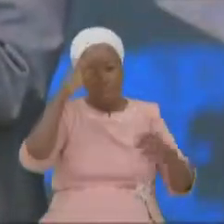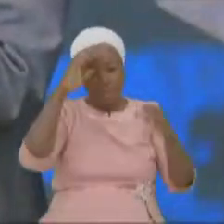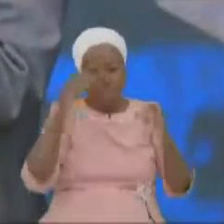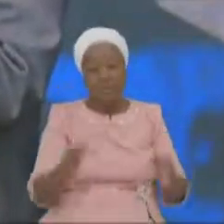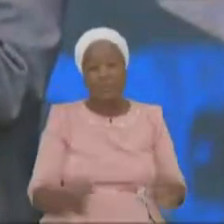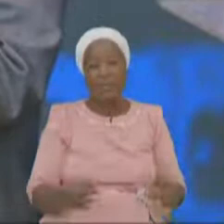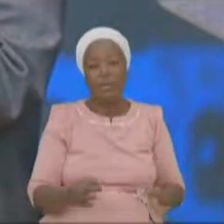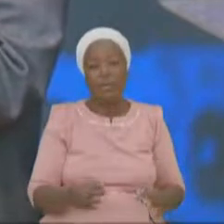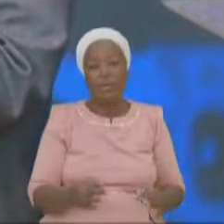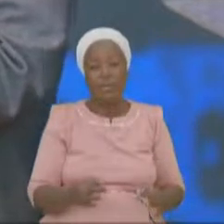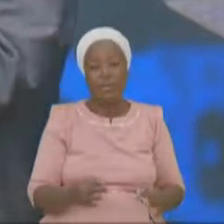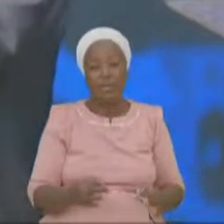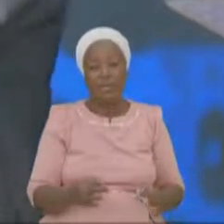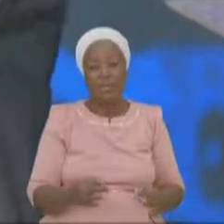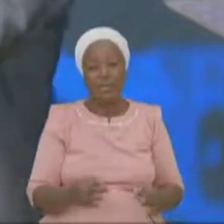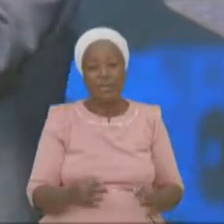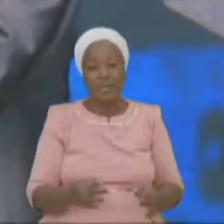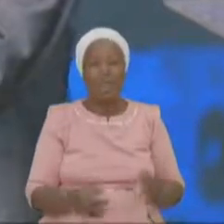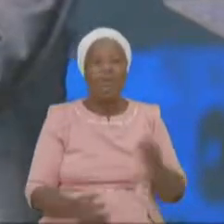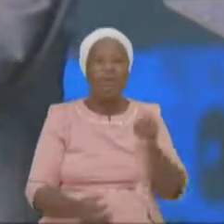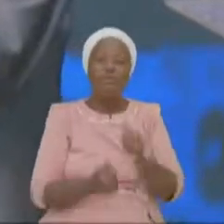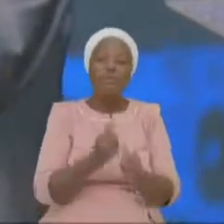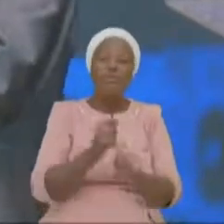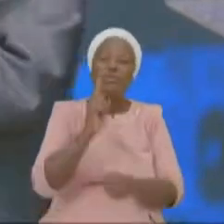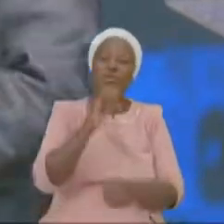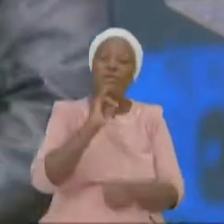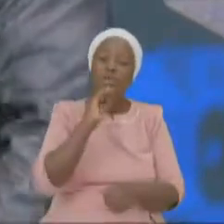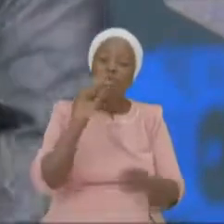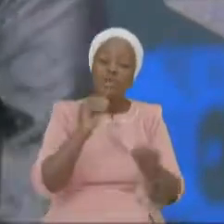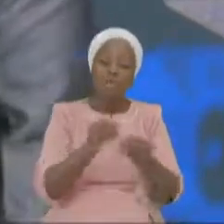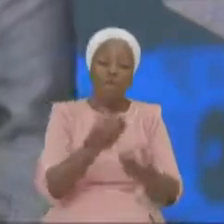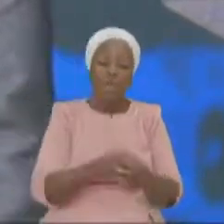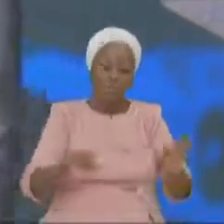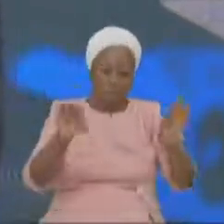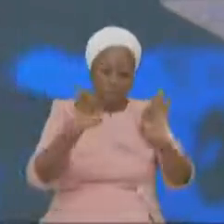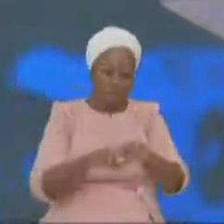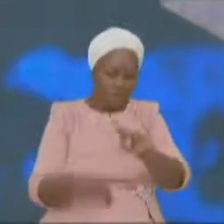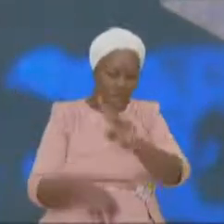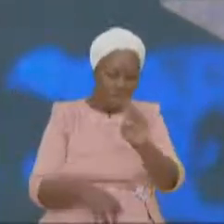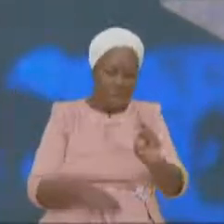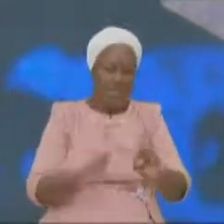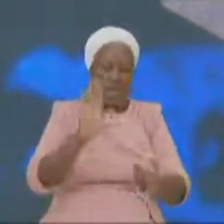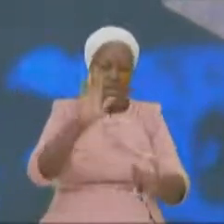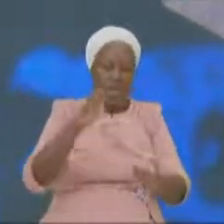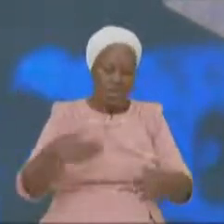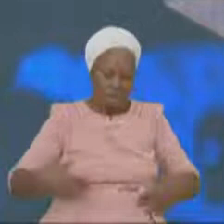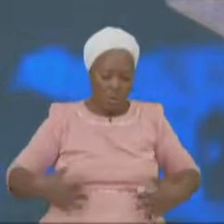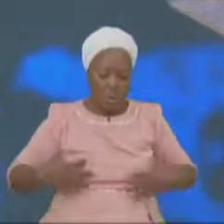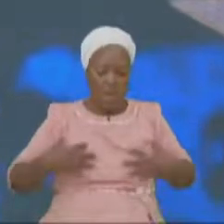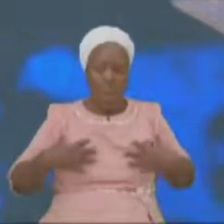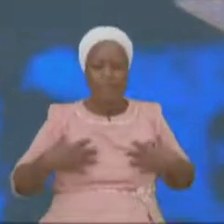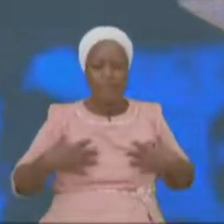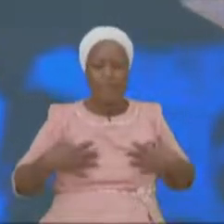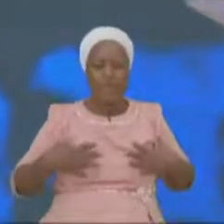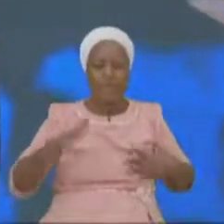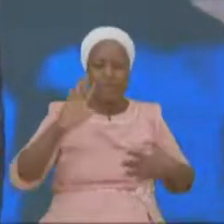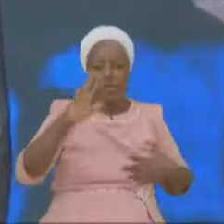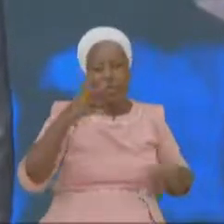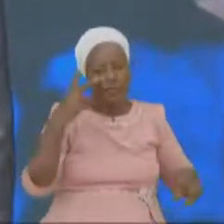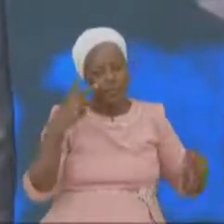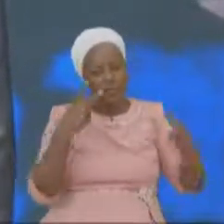mind which one is more important, your life, your